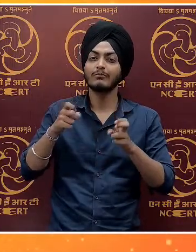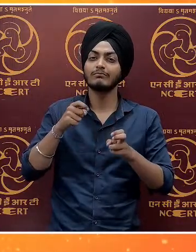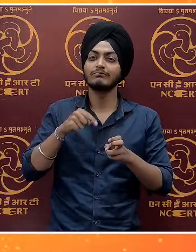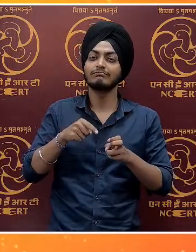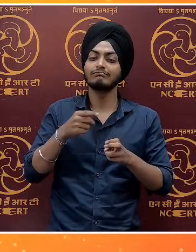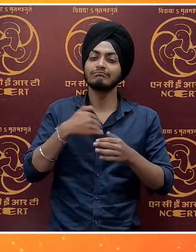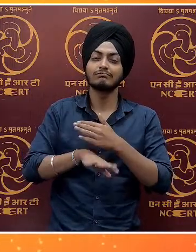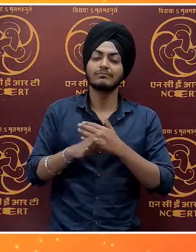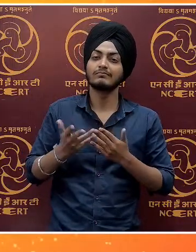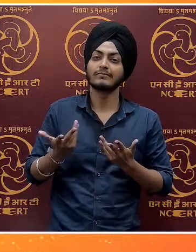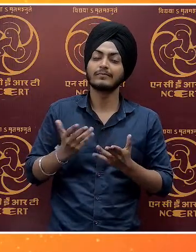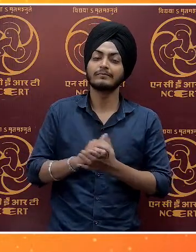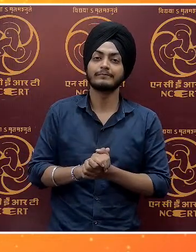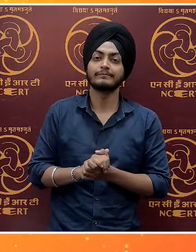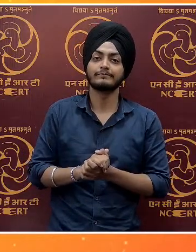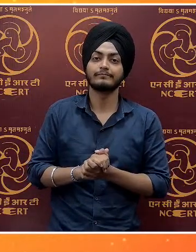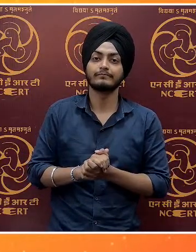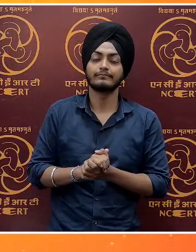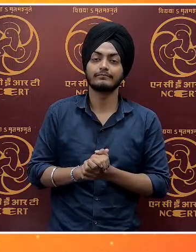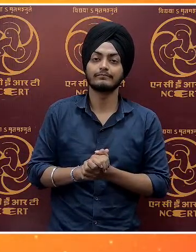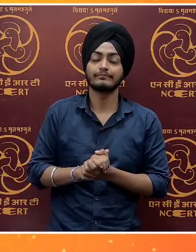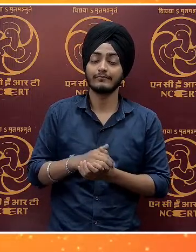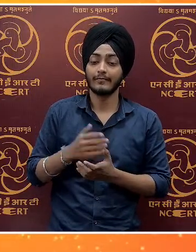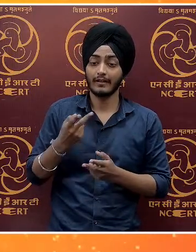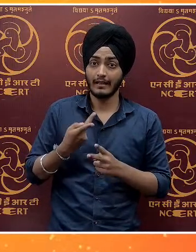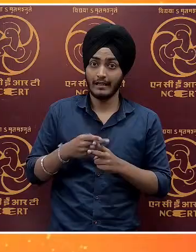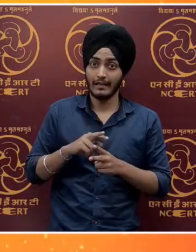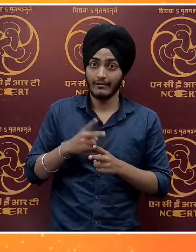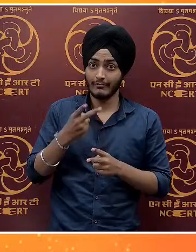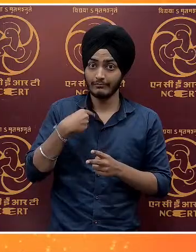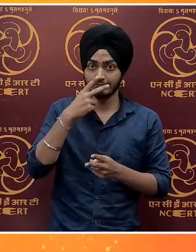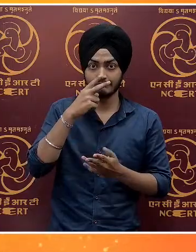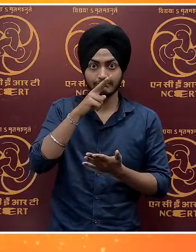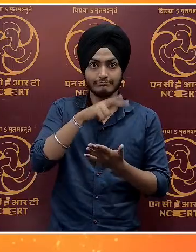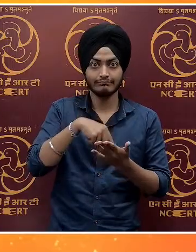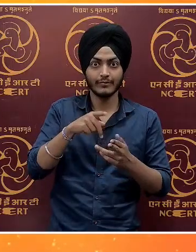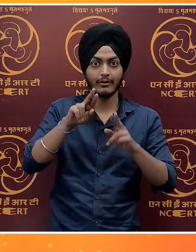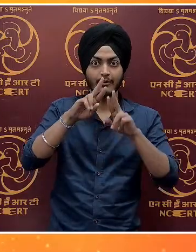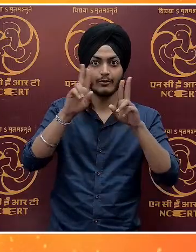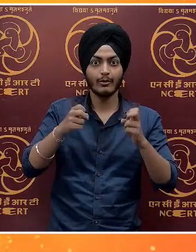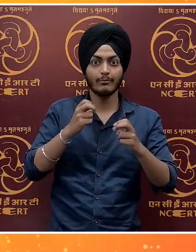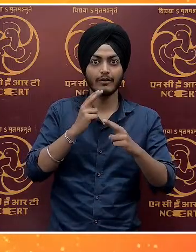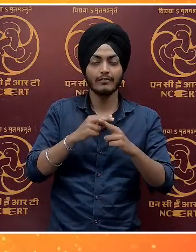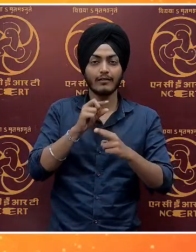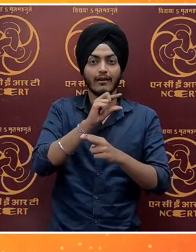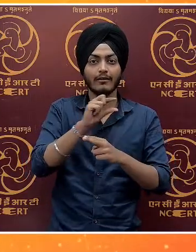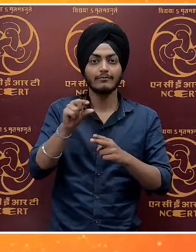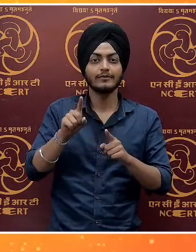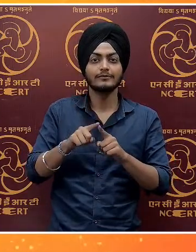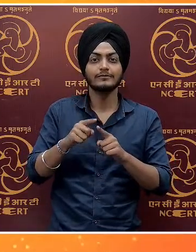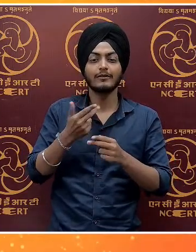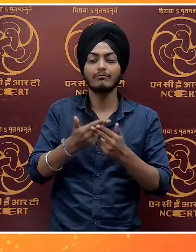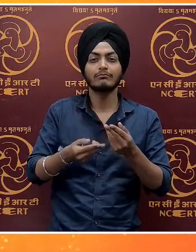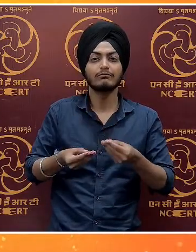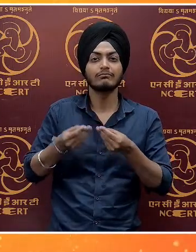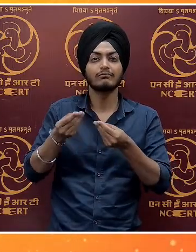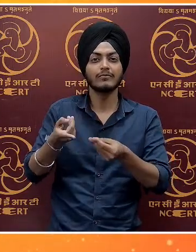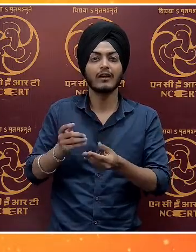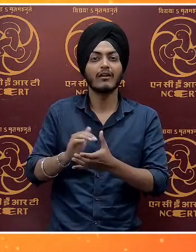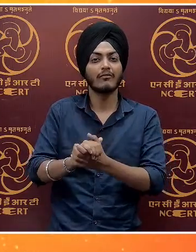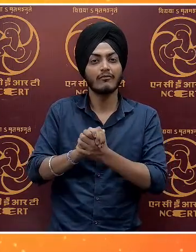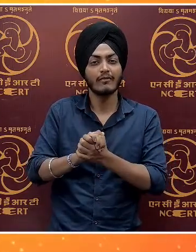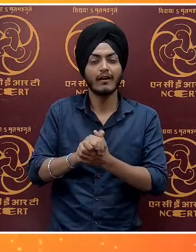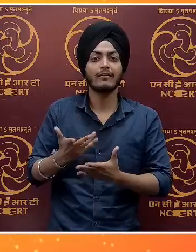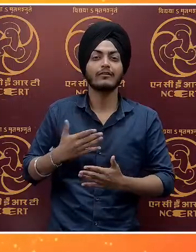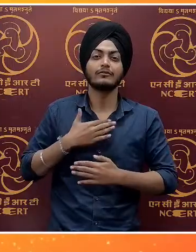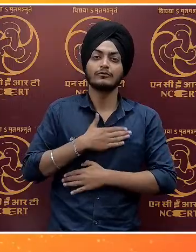curious to know. Yeah. So, Harpreet, if you read the topic and the chapter name, it talks about the friendship,